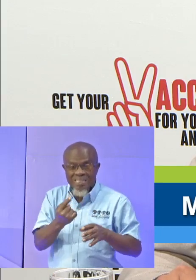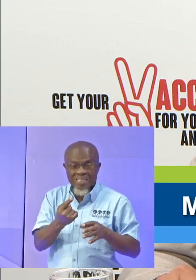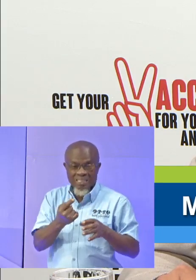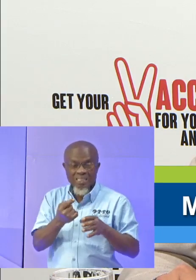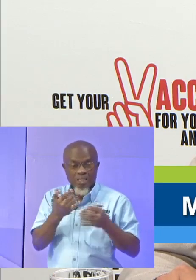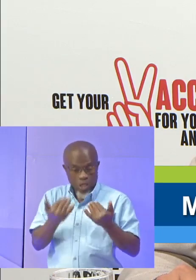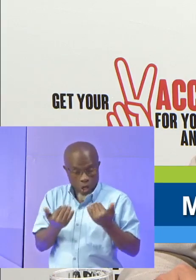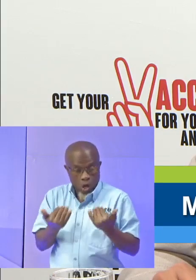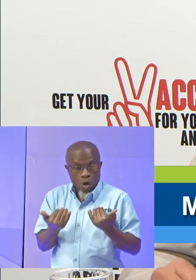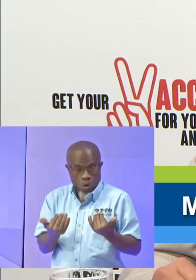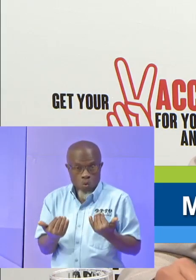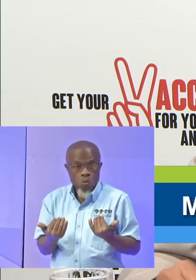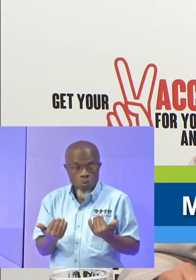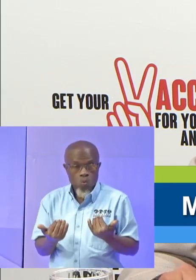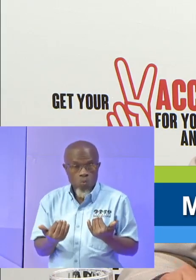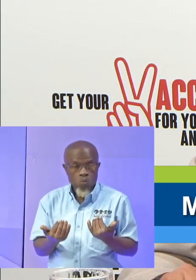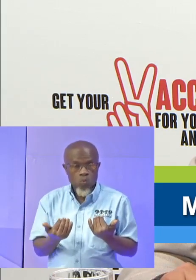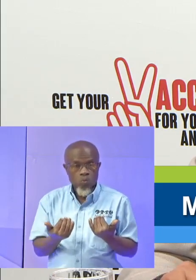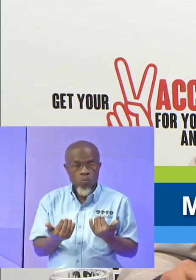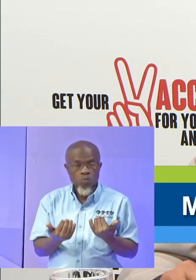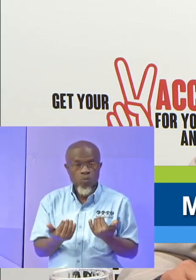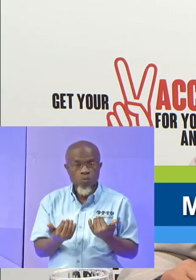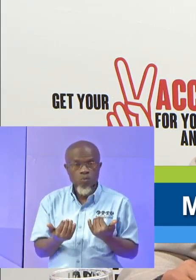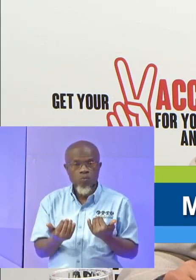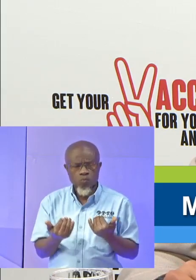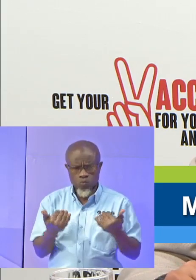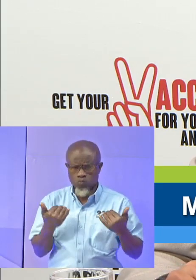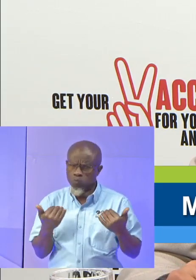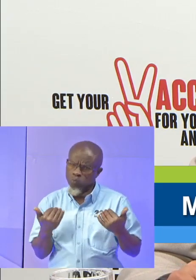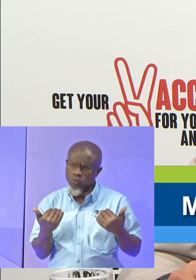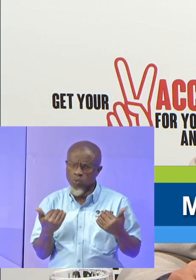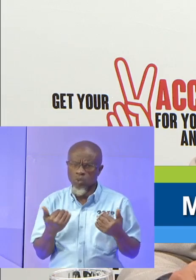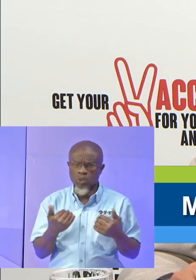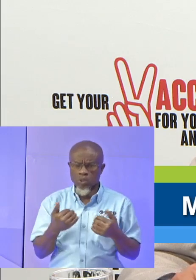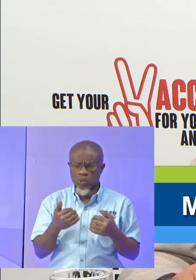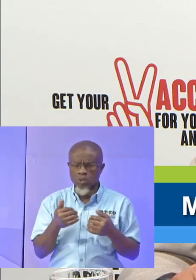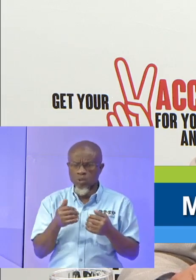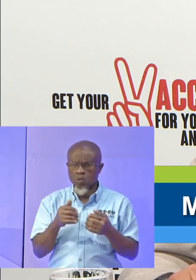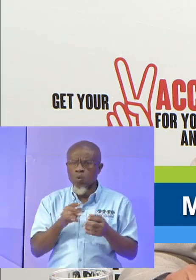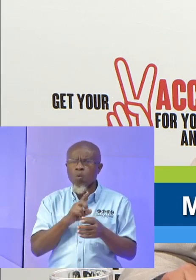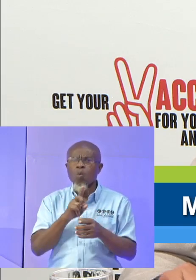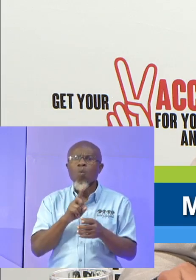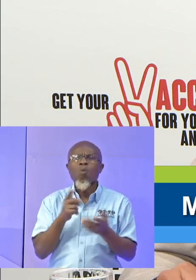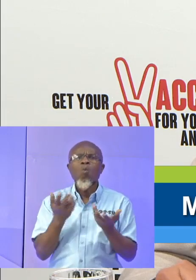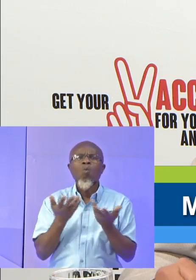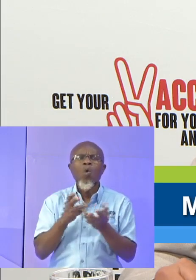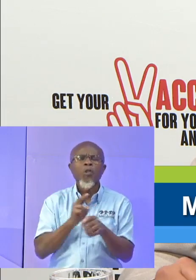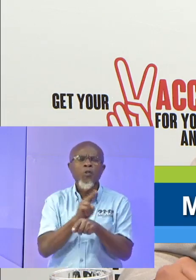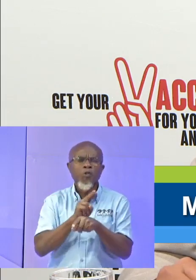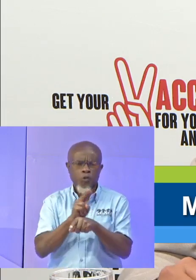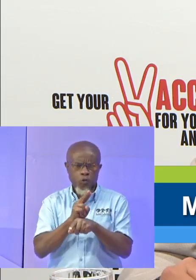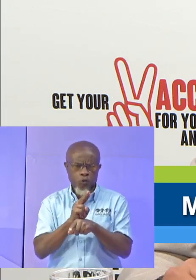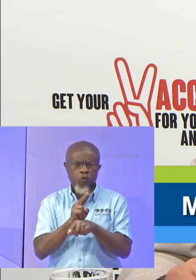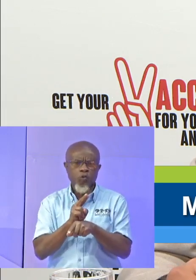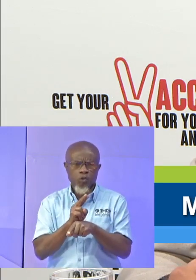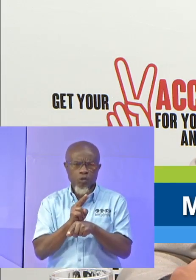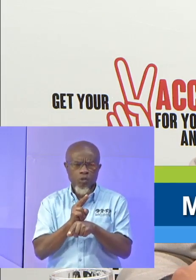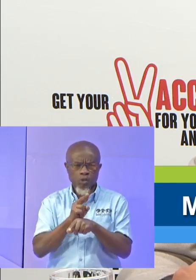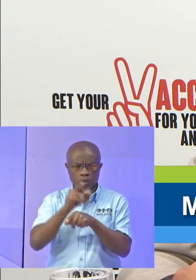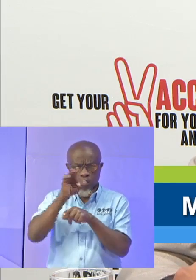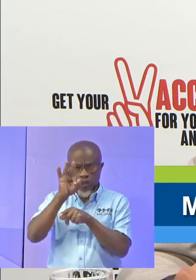stands now is that the formula spoken about in the interim